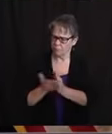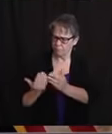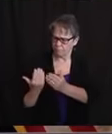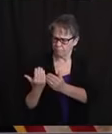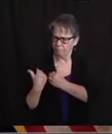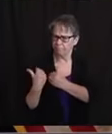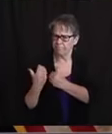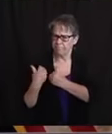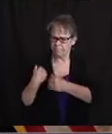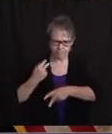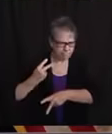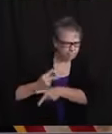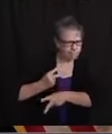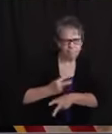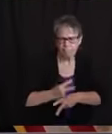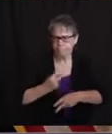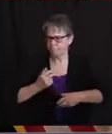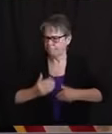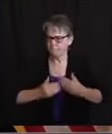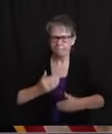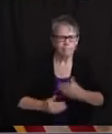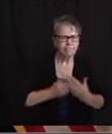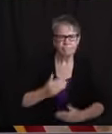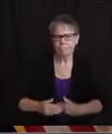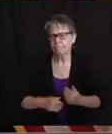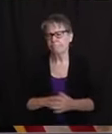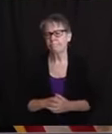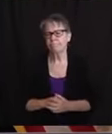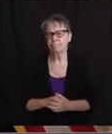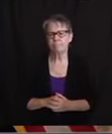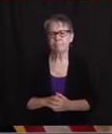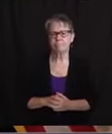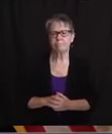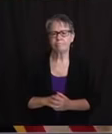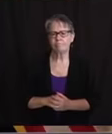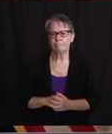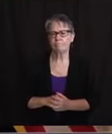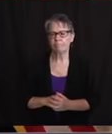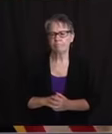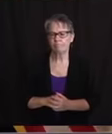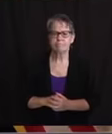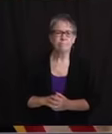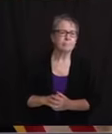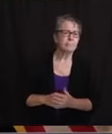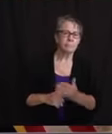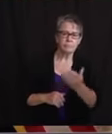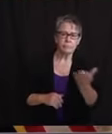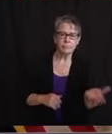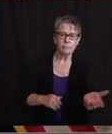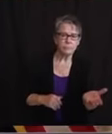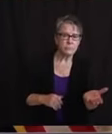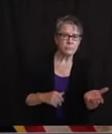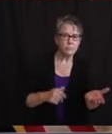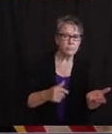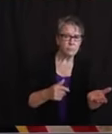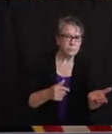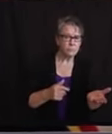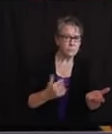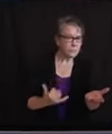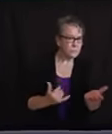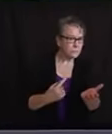we have heretofore not had for far too long. Judy, anything else on testing? Sure. The